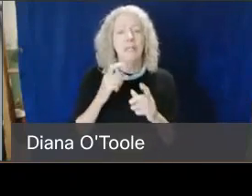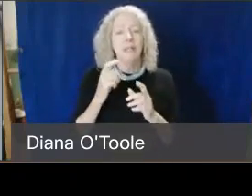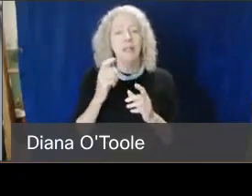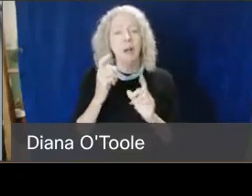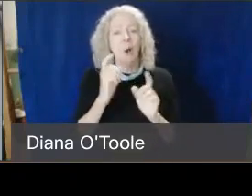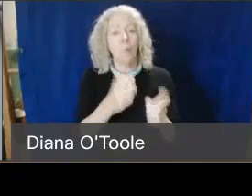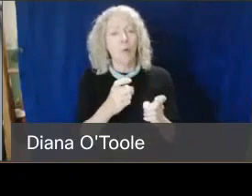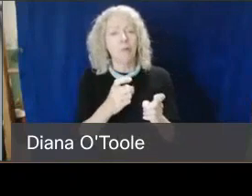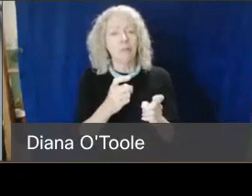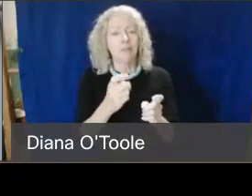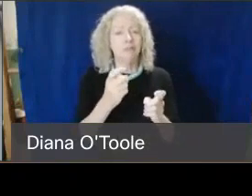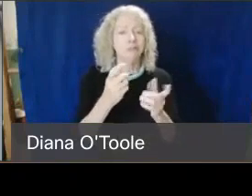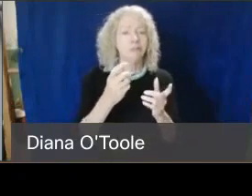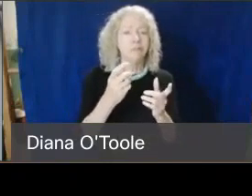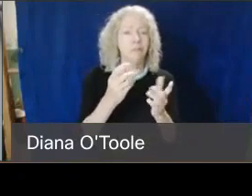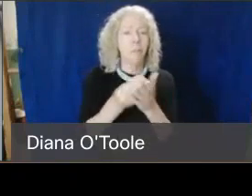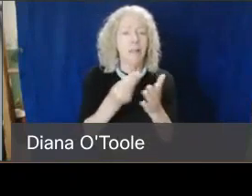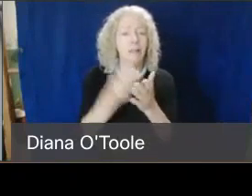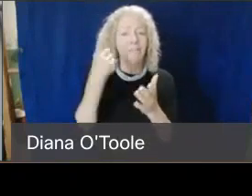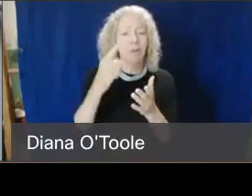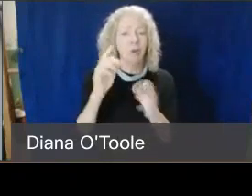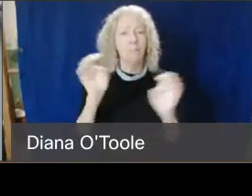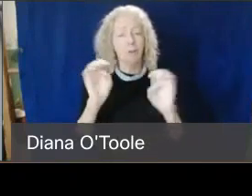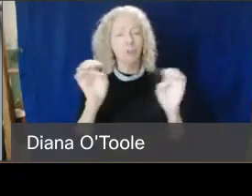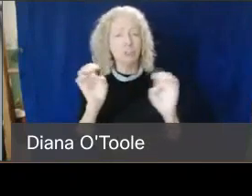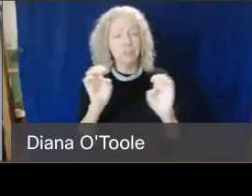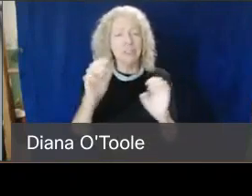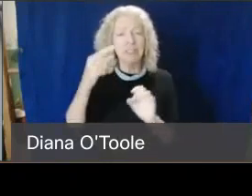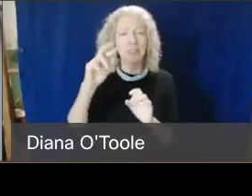through emergency grants to students during summer semester. I'm sorry, we awarded